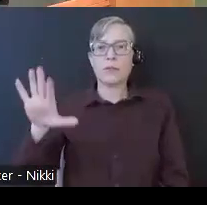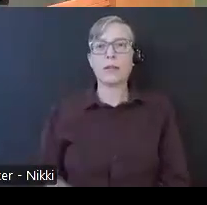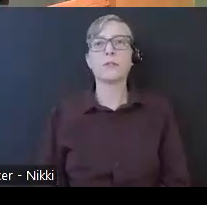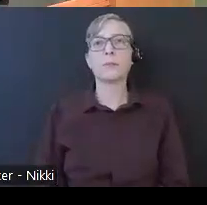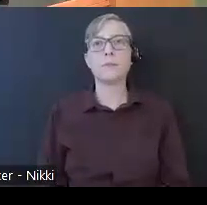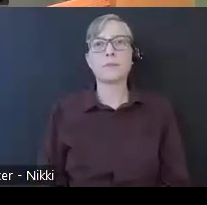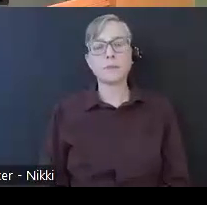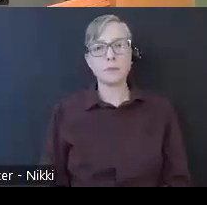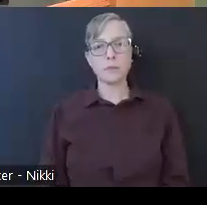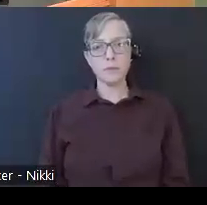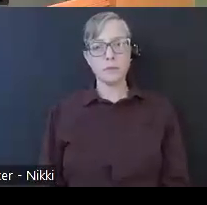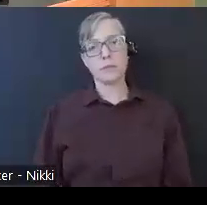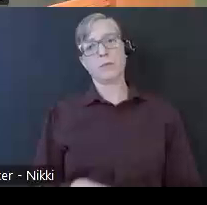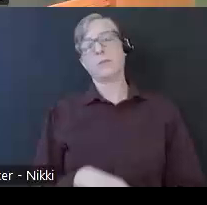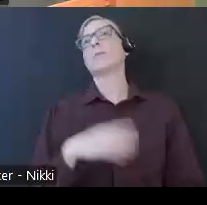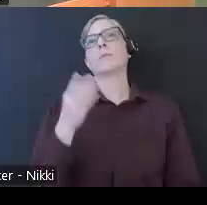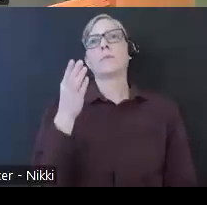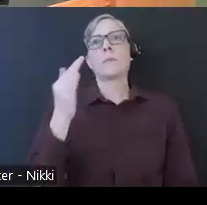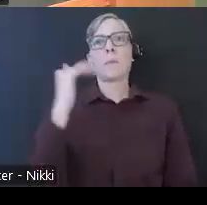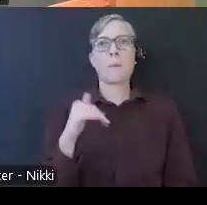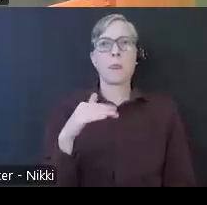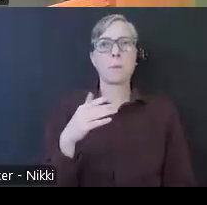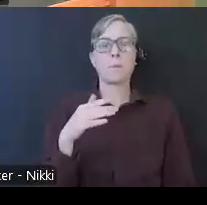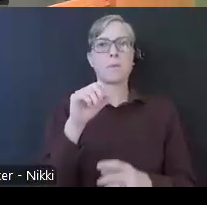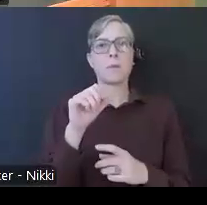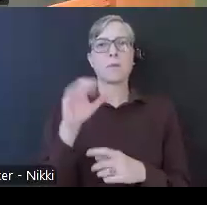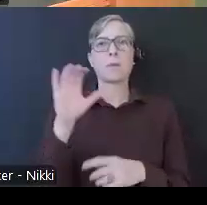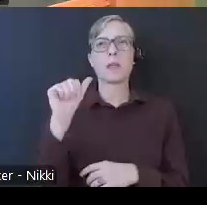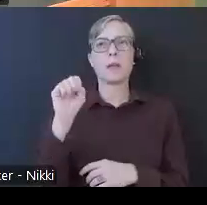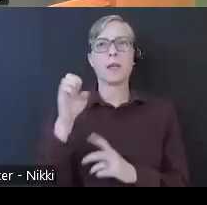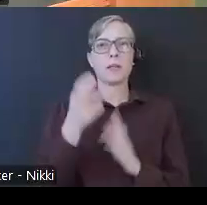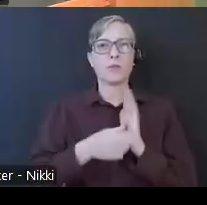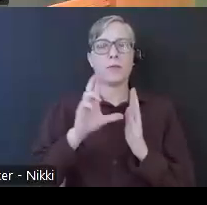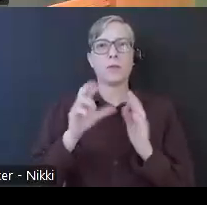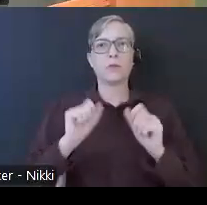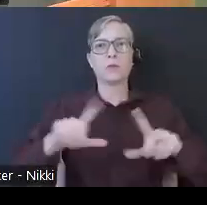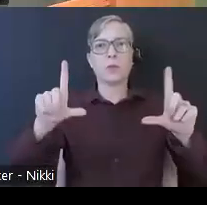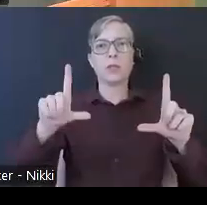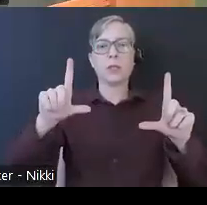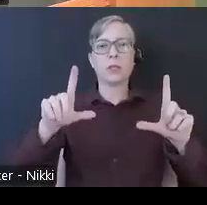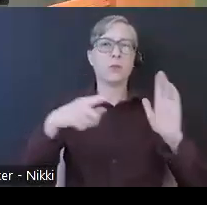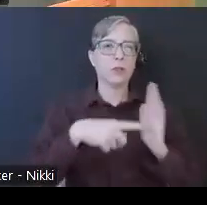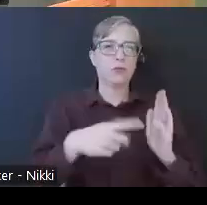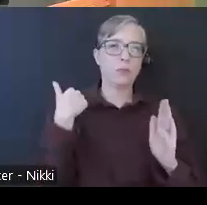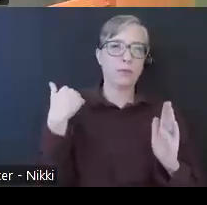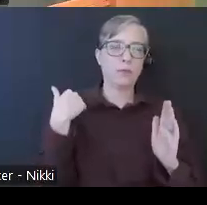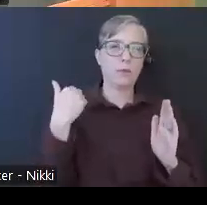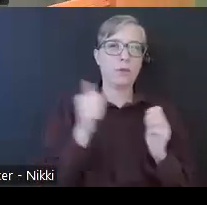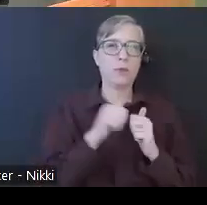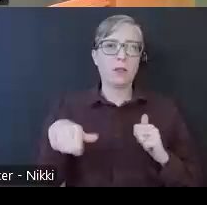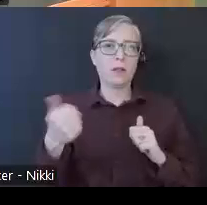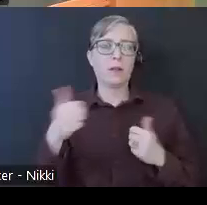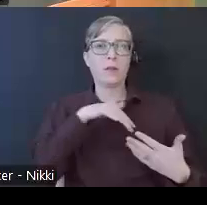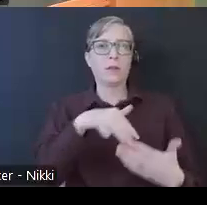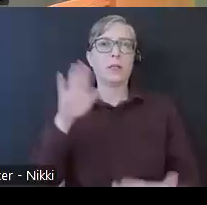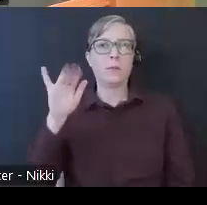This is the case review screens that we created. Again, similar to what we showed you before with the bypass study, you could sort these to the last GADS,